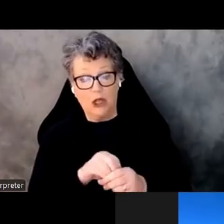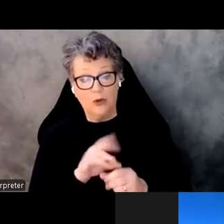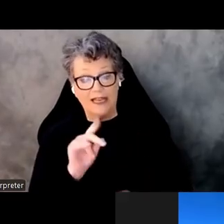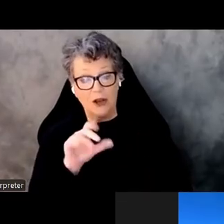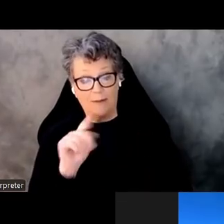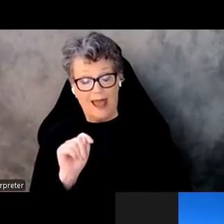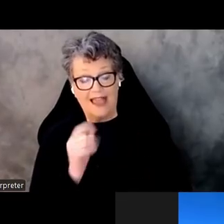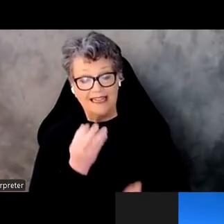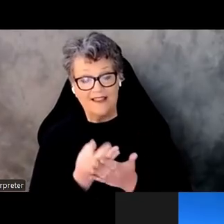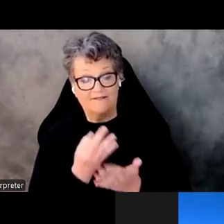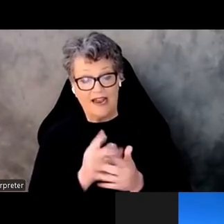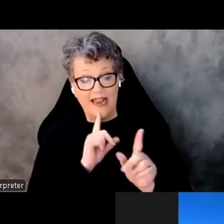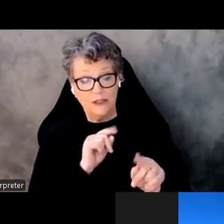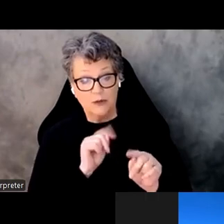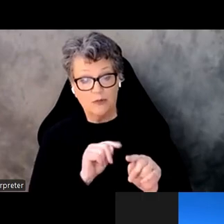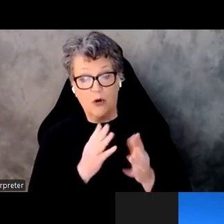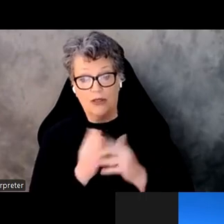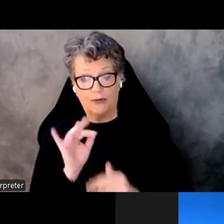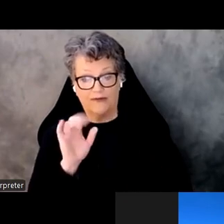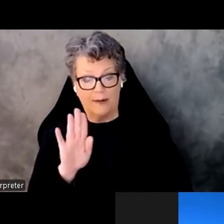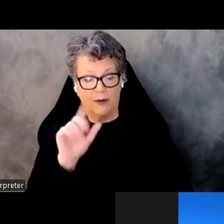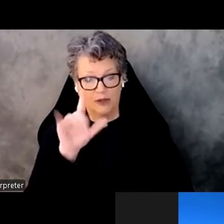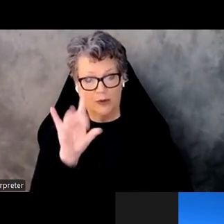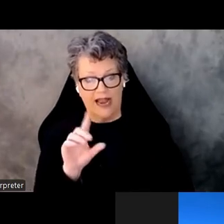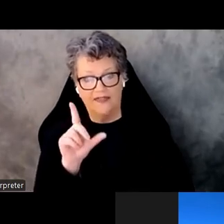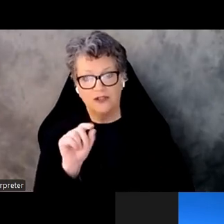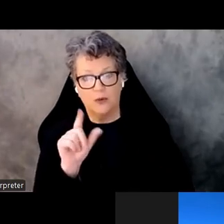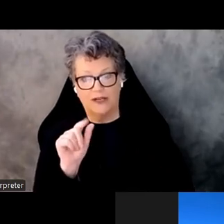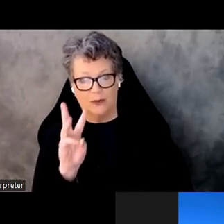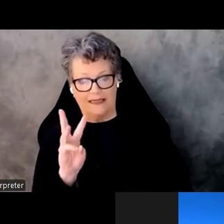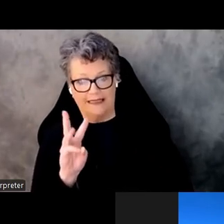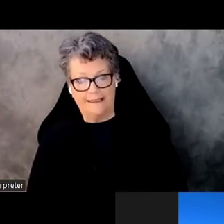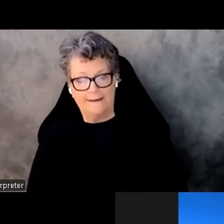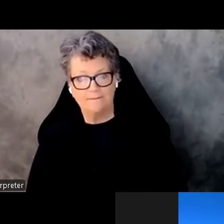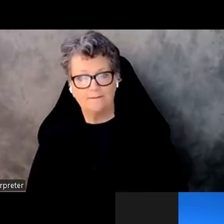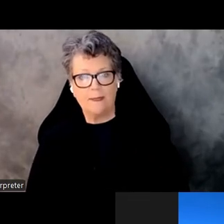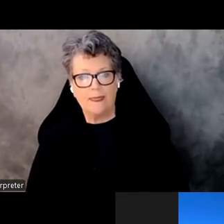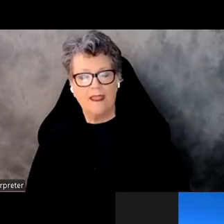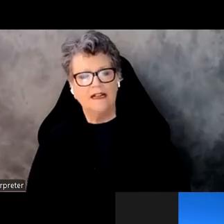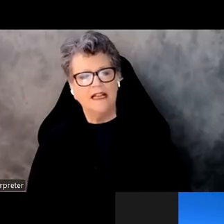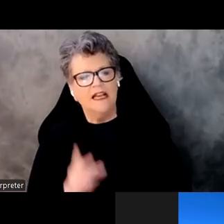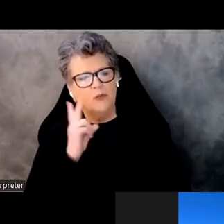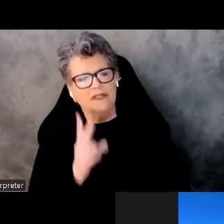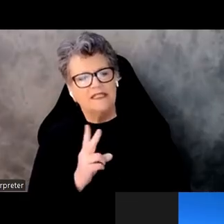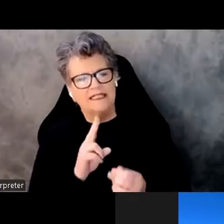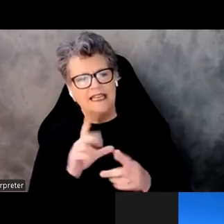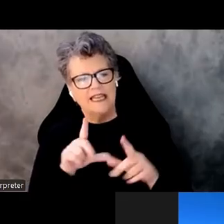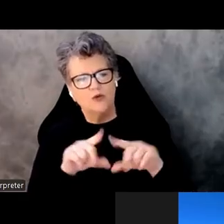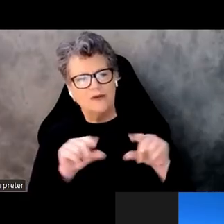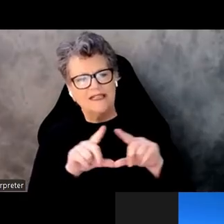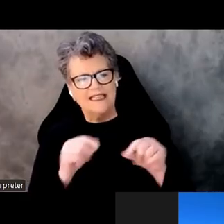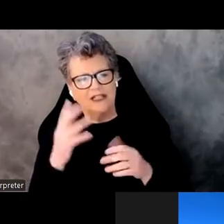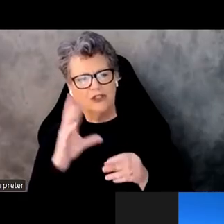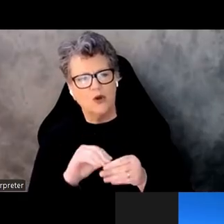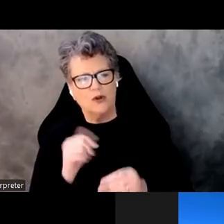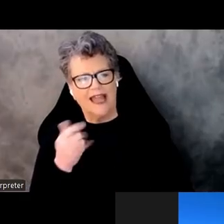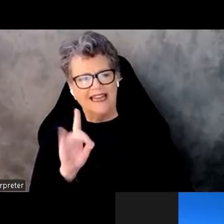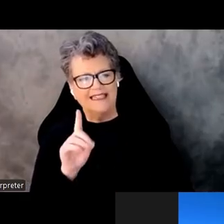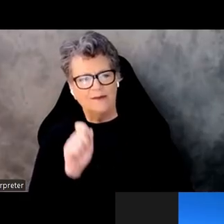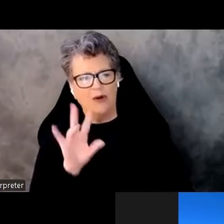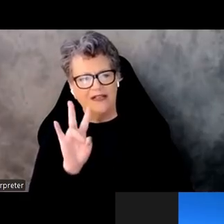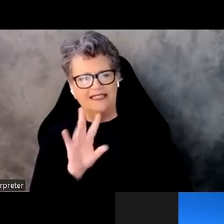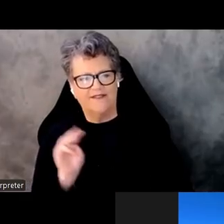the finance report through February 28th, 2026. You will see that receipts through February totaled $18.7